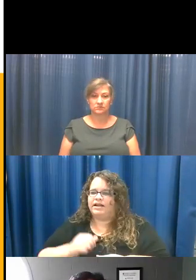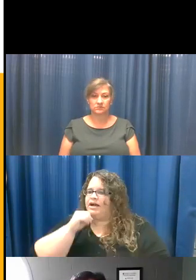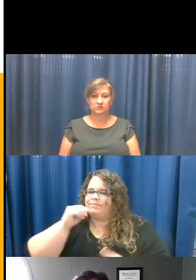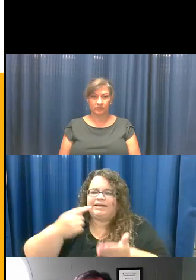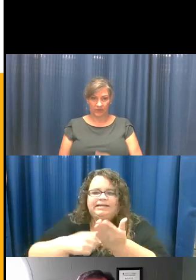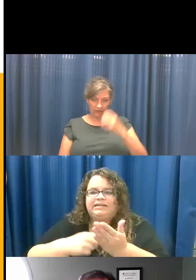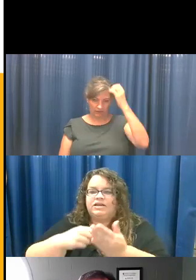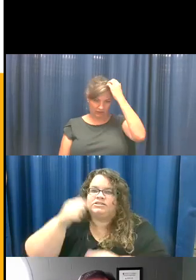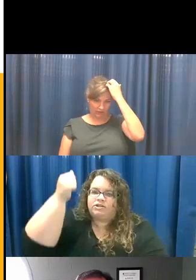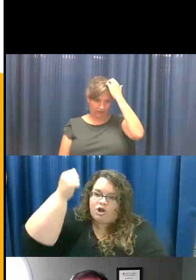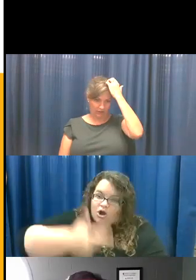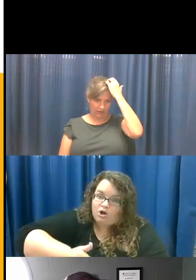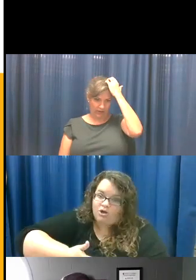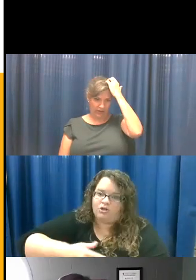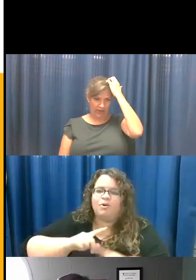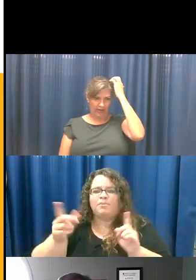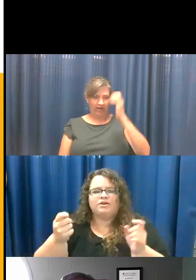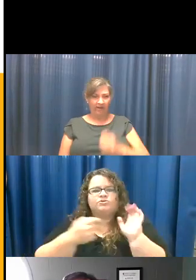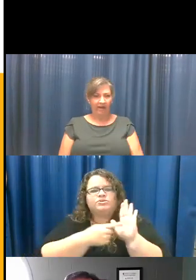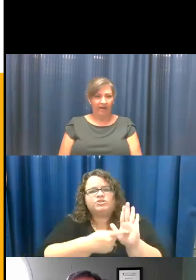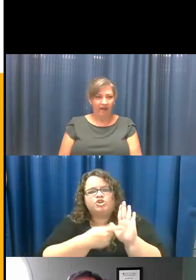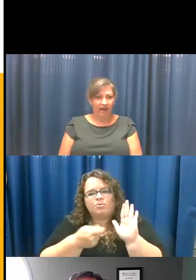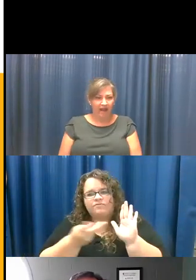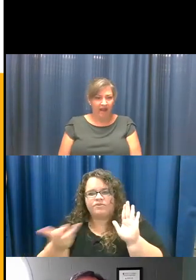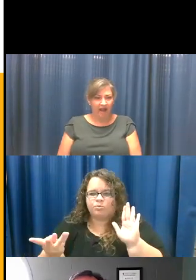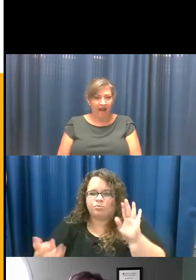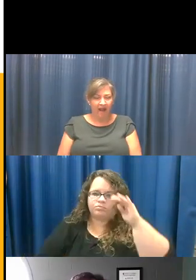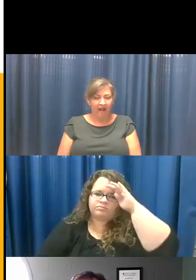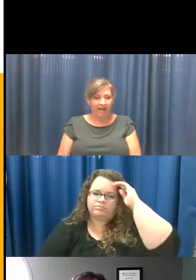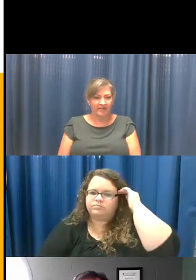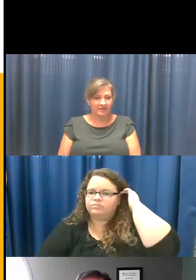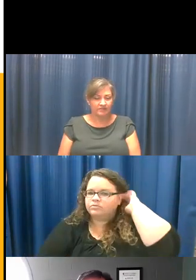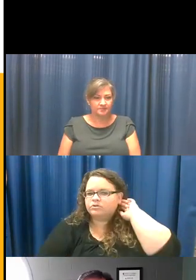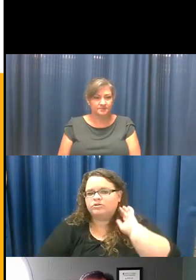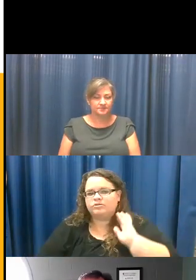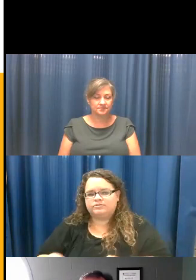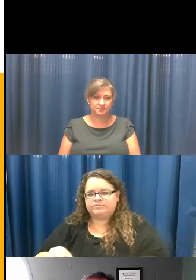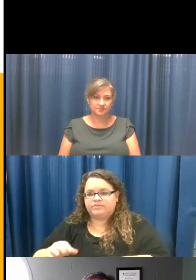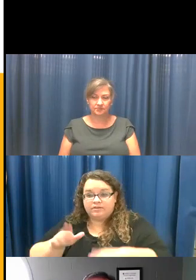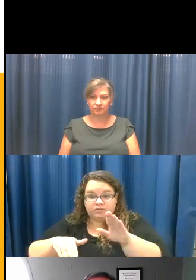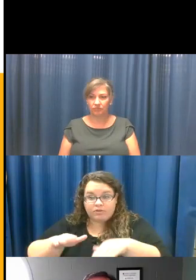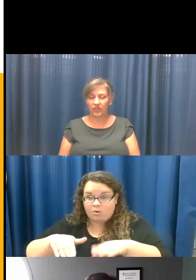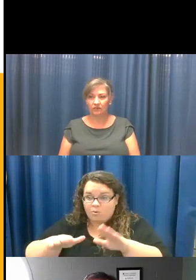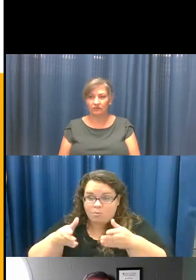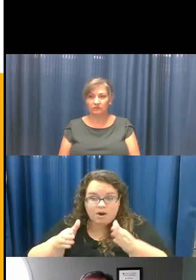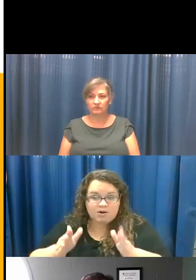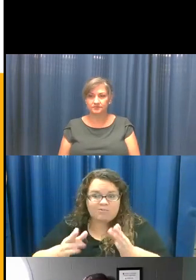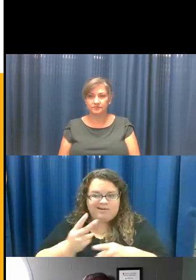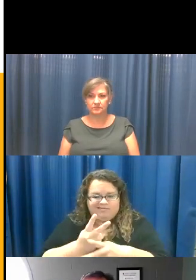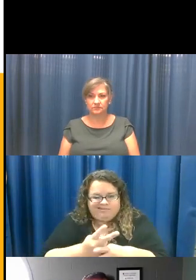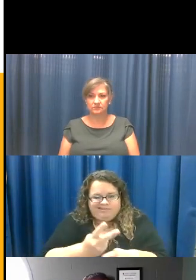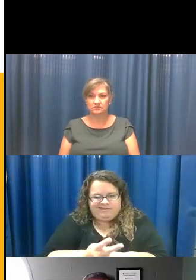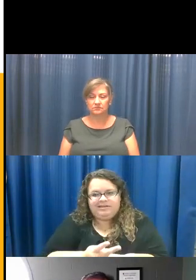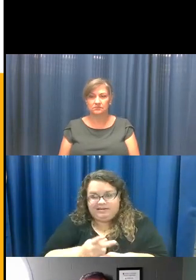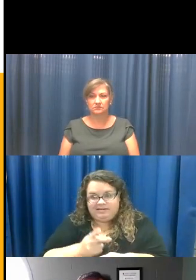all of these, but I did want to just highlight a few. The walkway repairs, which have been pretty disruptive